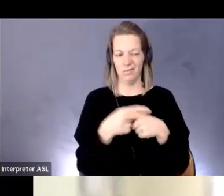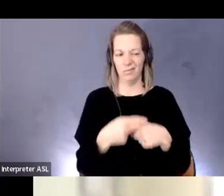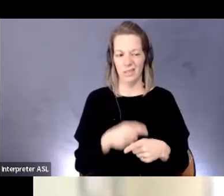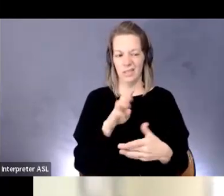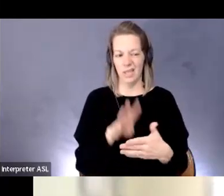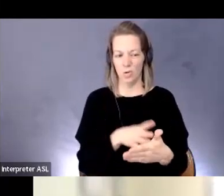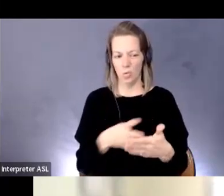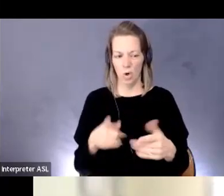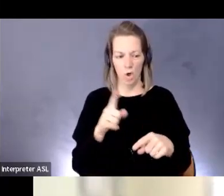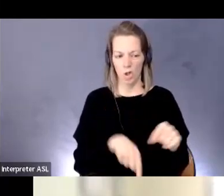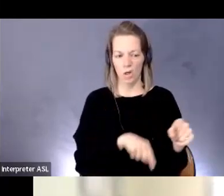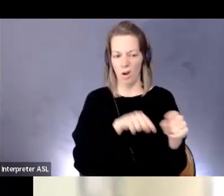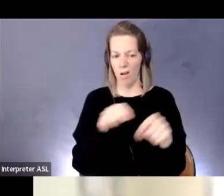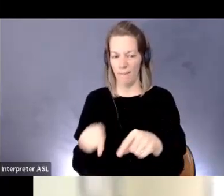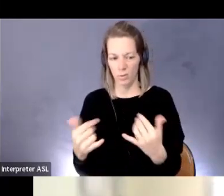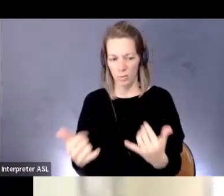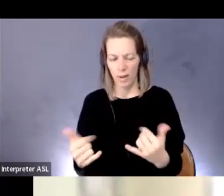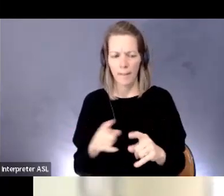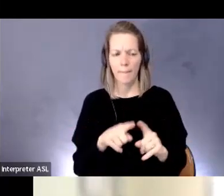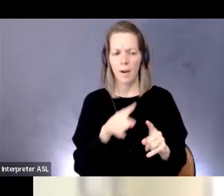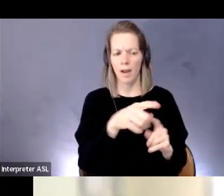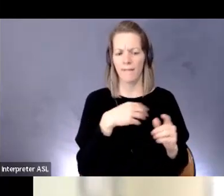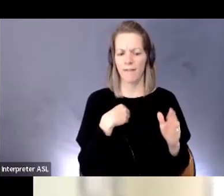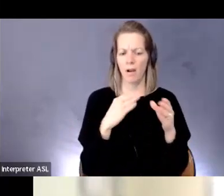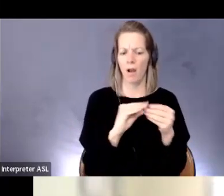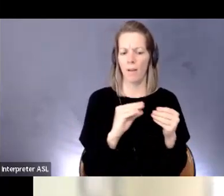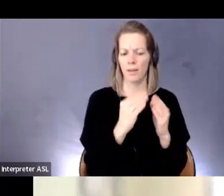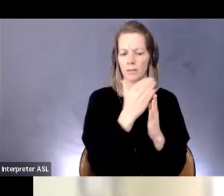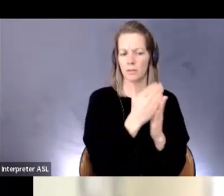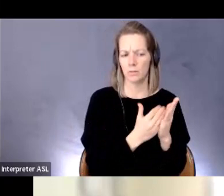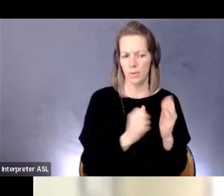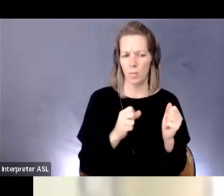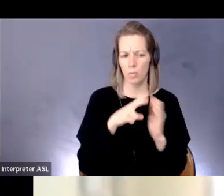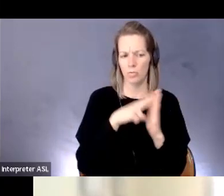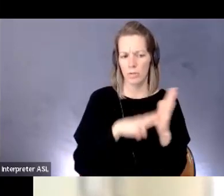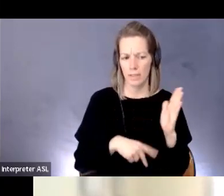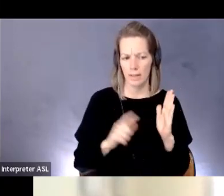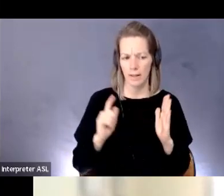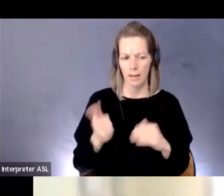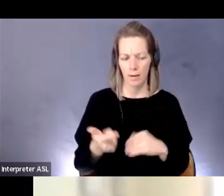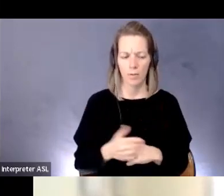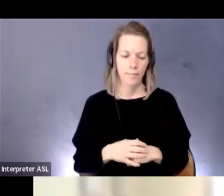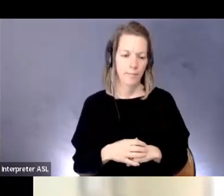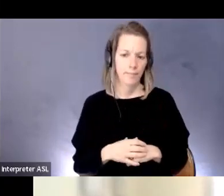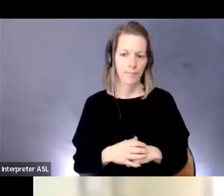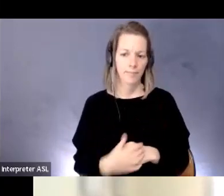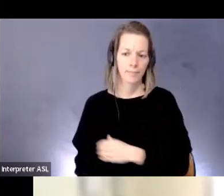but sent in comments to be read aloud, which we will do later in the program.